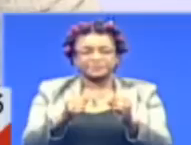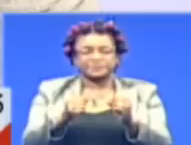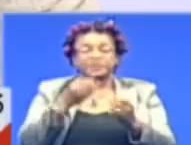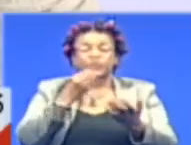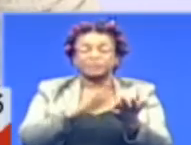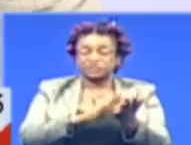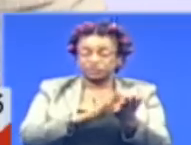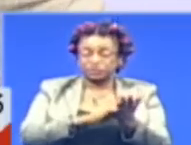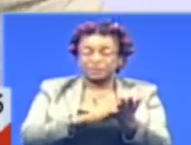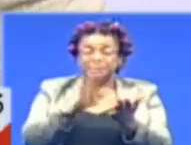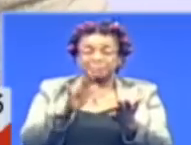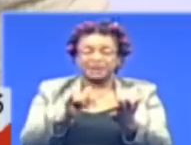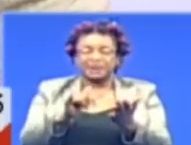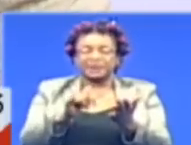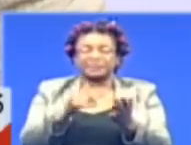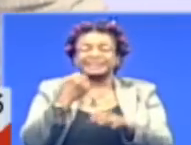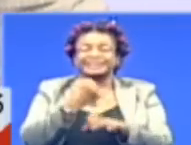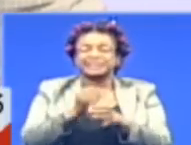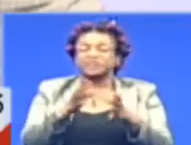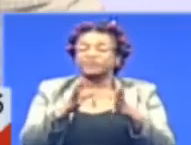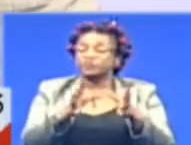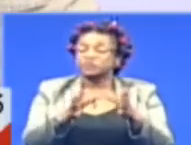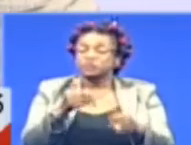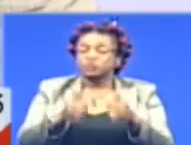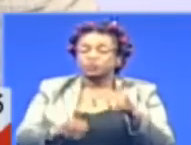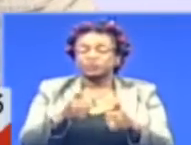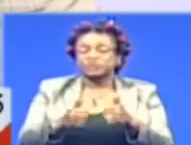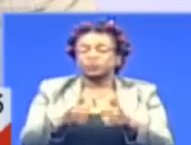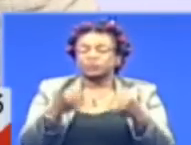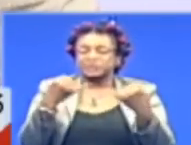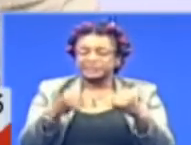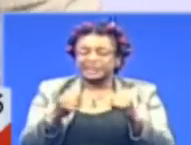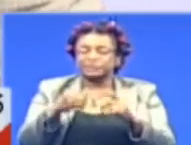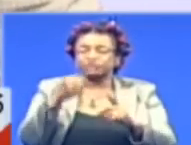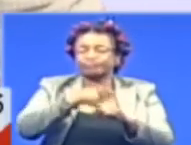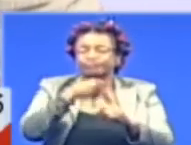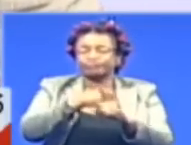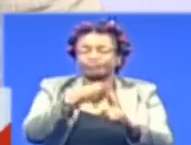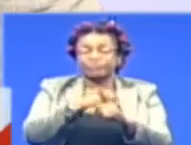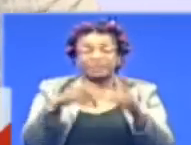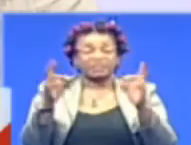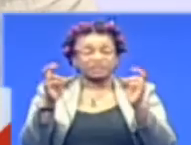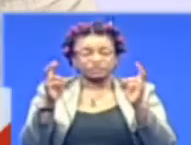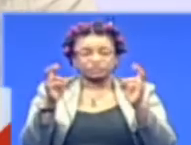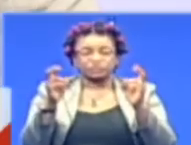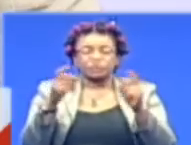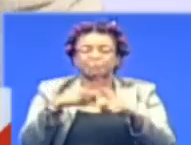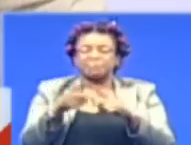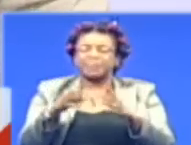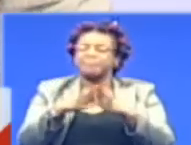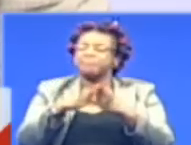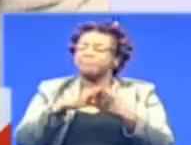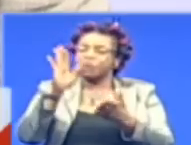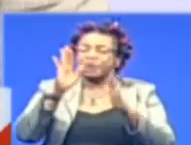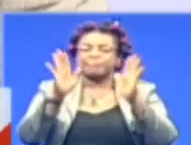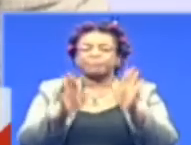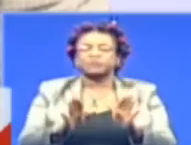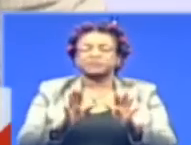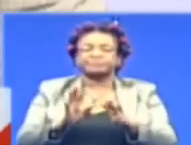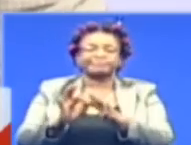recommendations by the task force, which are going to anchor the issues of conservation into law. But the critical thing is coordination. Because of the